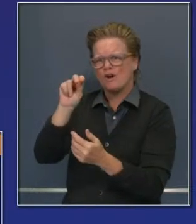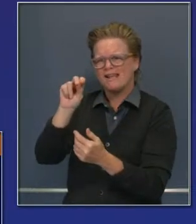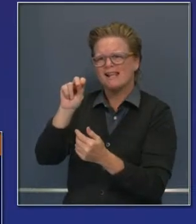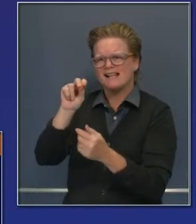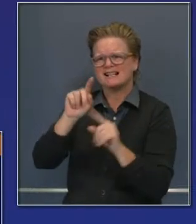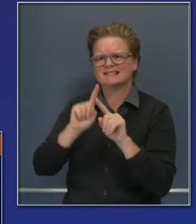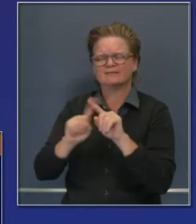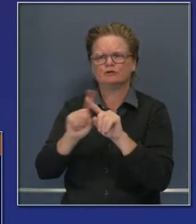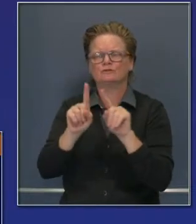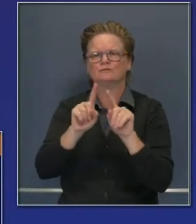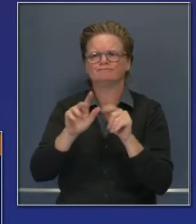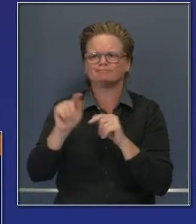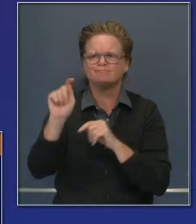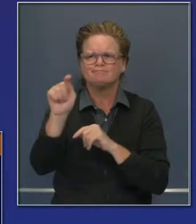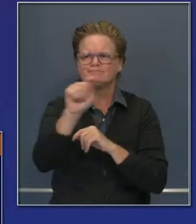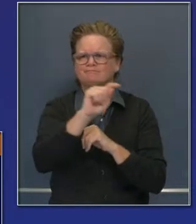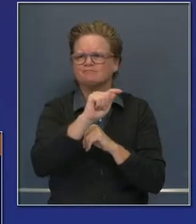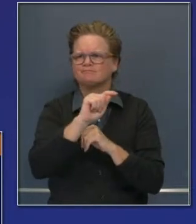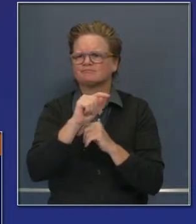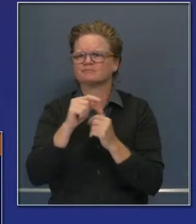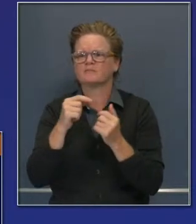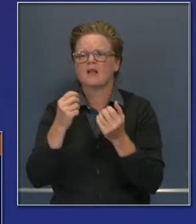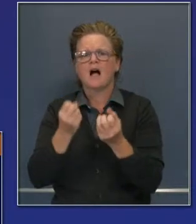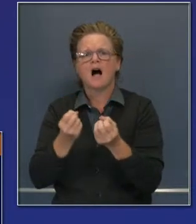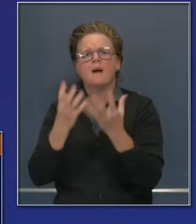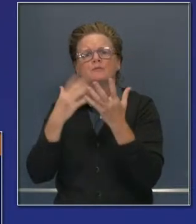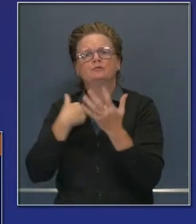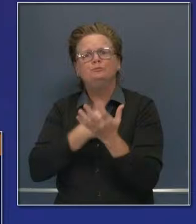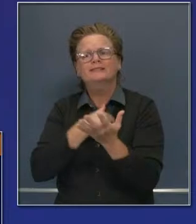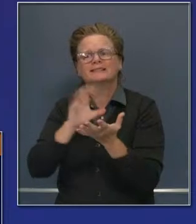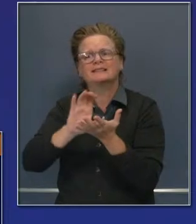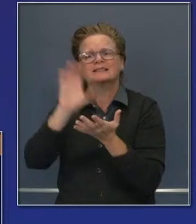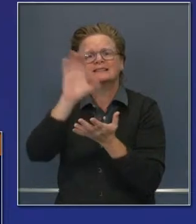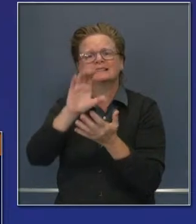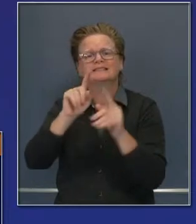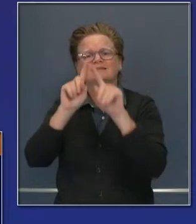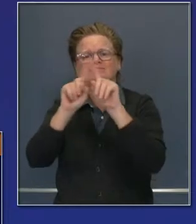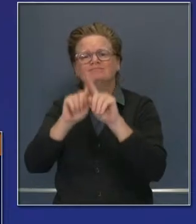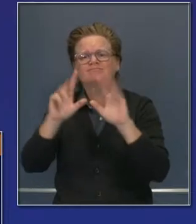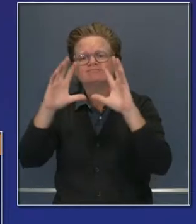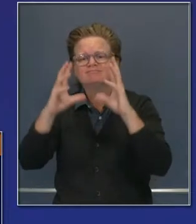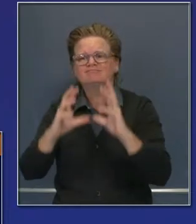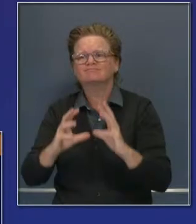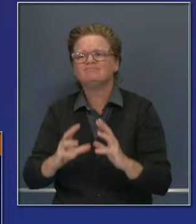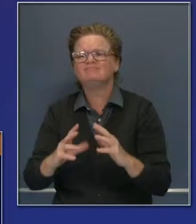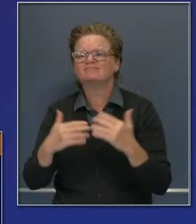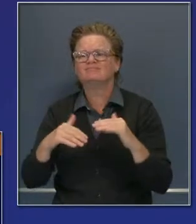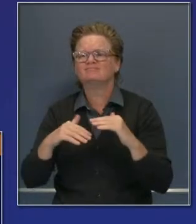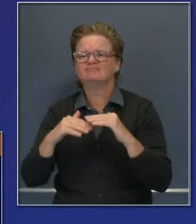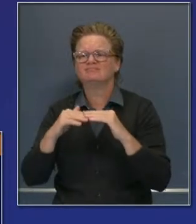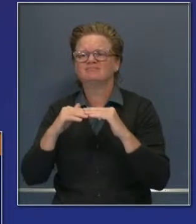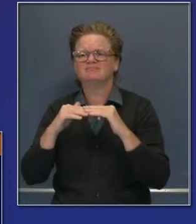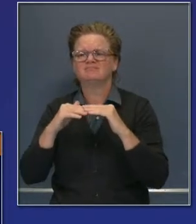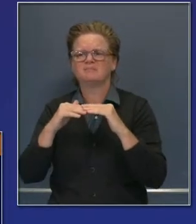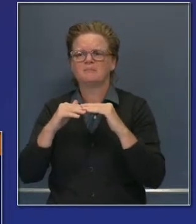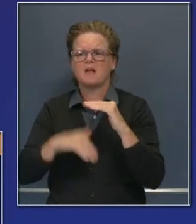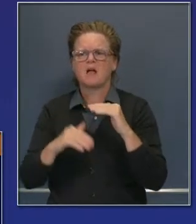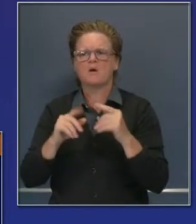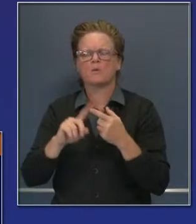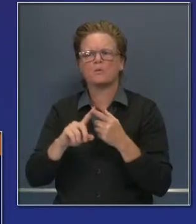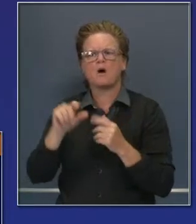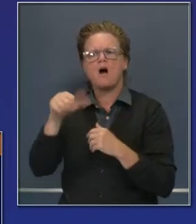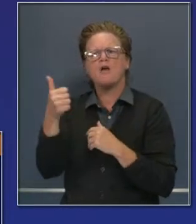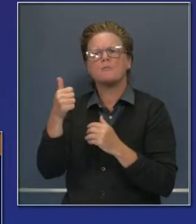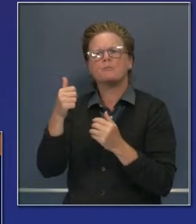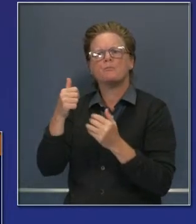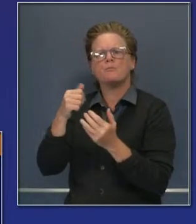the cost of these programs, negligible compared to the cost of some other programs. So we believe these dollars